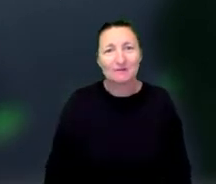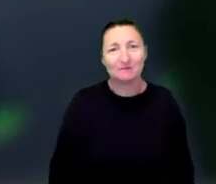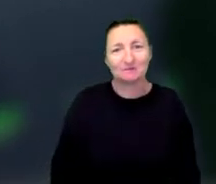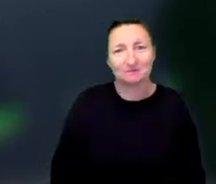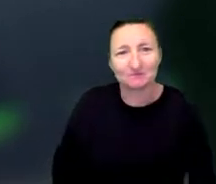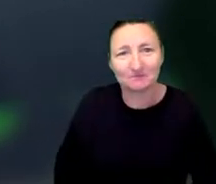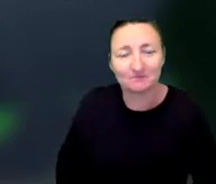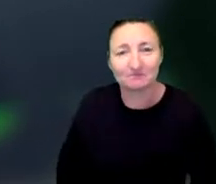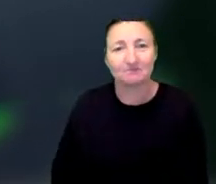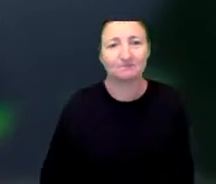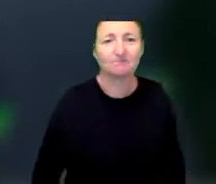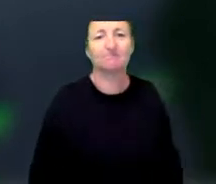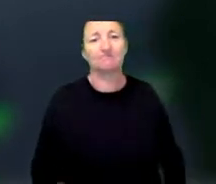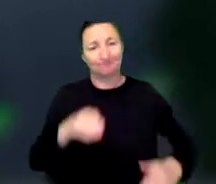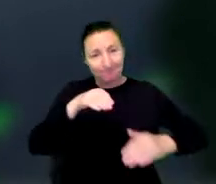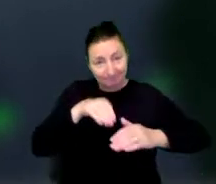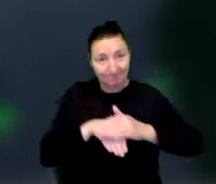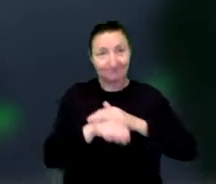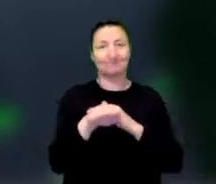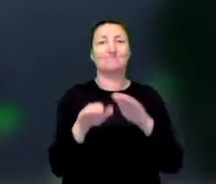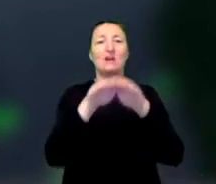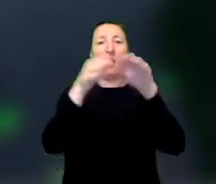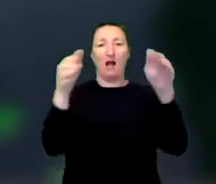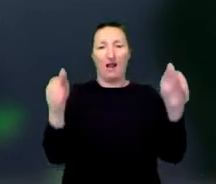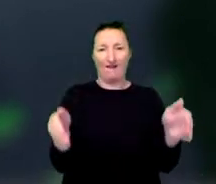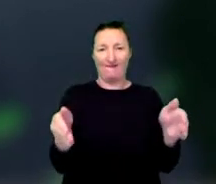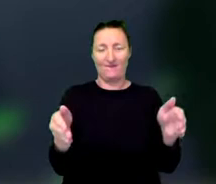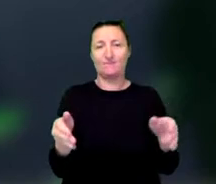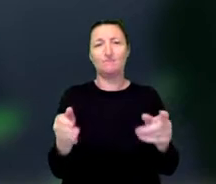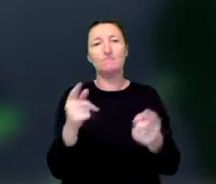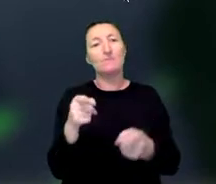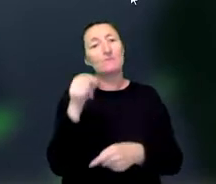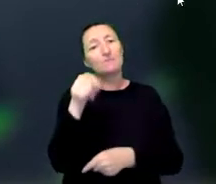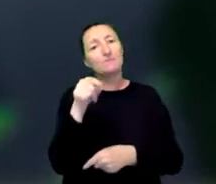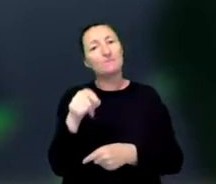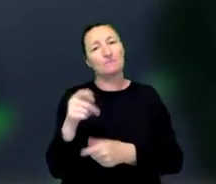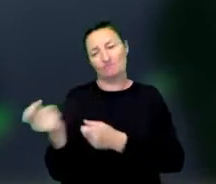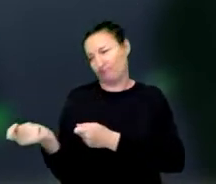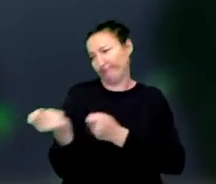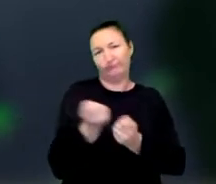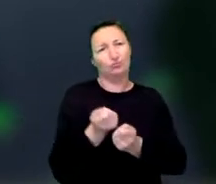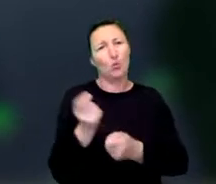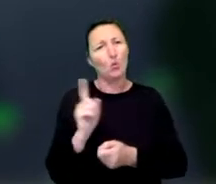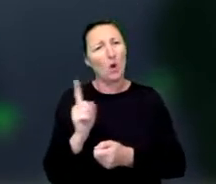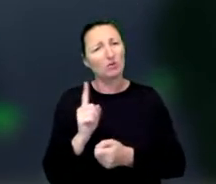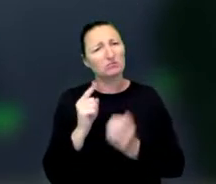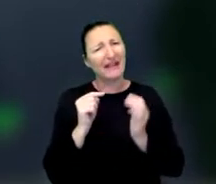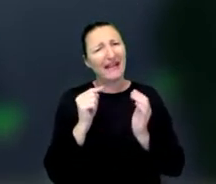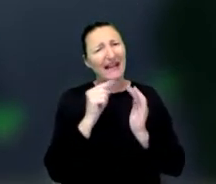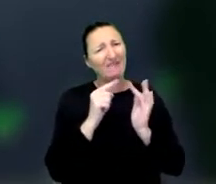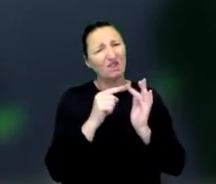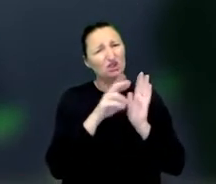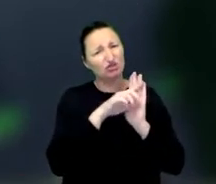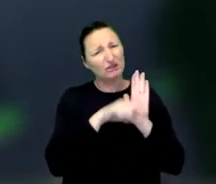So in this hive, I think we're going to talk about what you brought with you. What's in your inventory? What did you bring to show